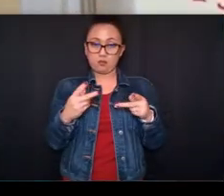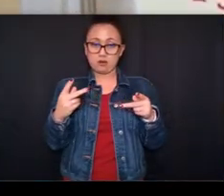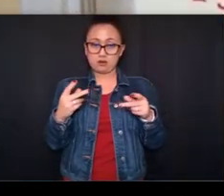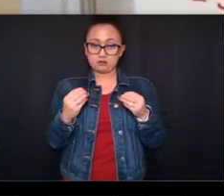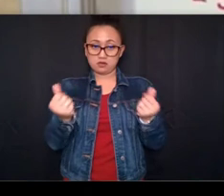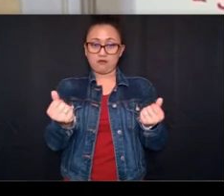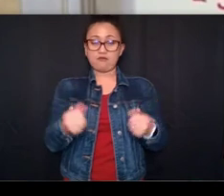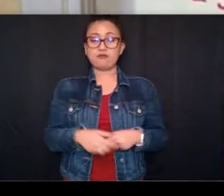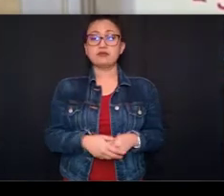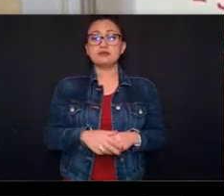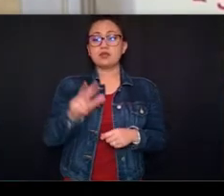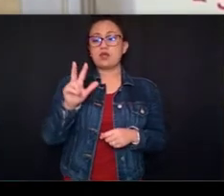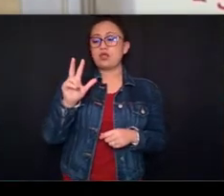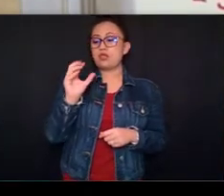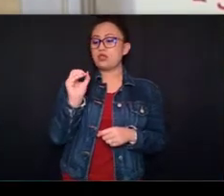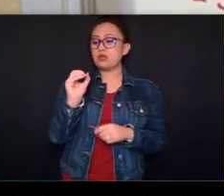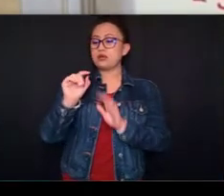here,